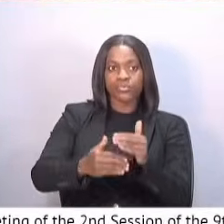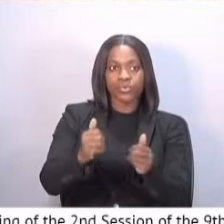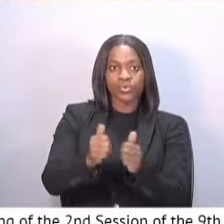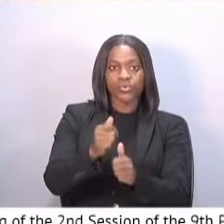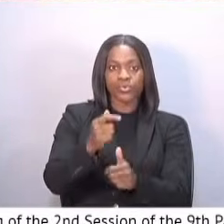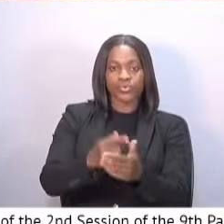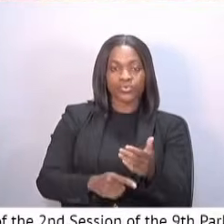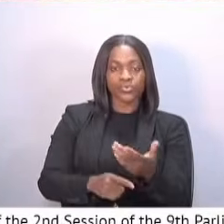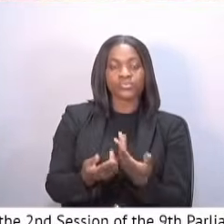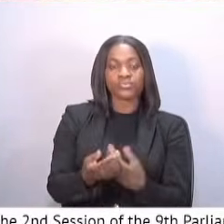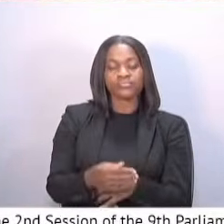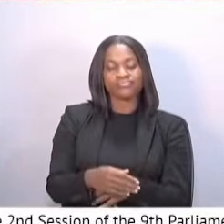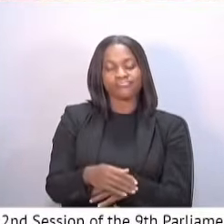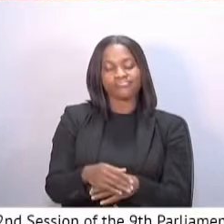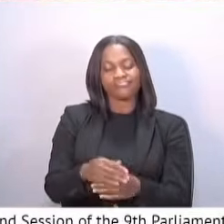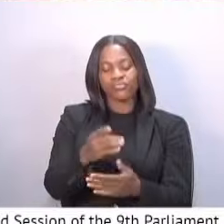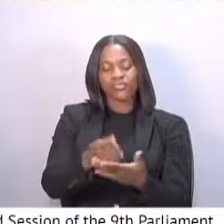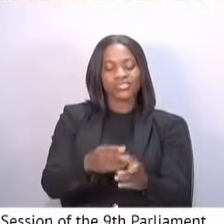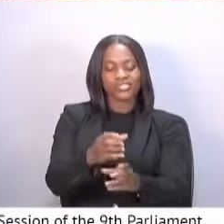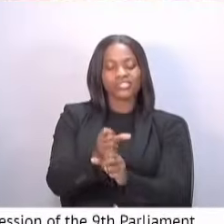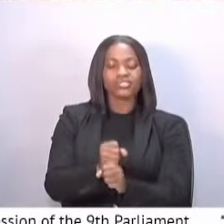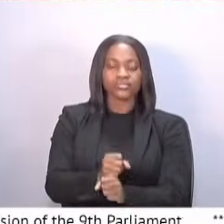key milestones.